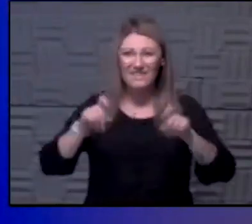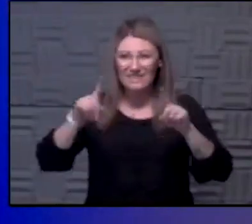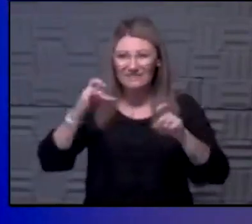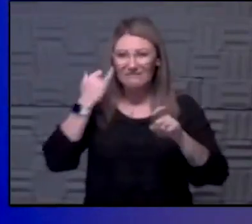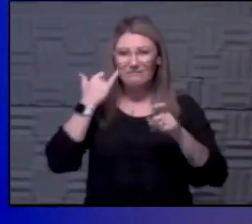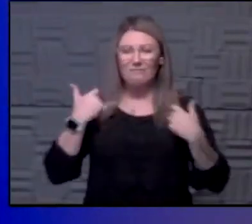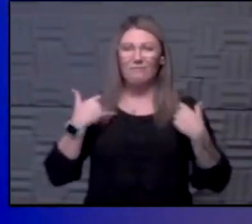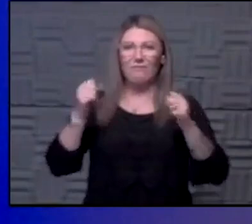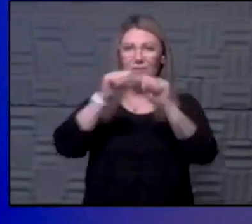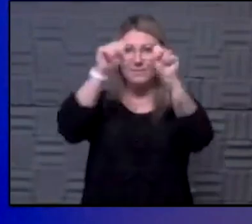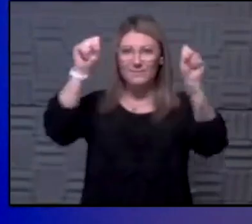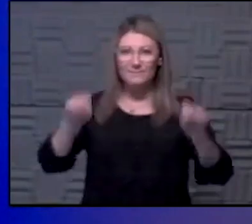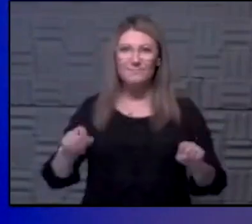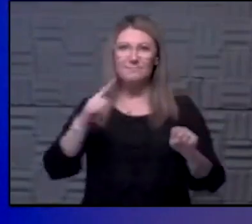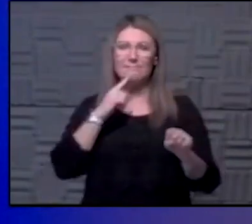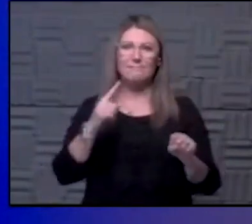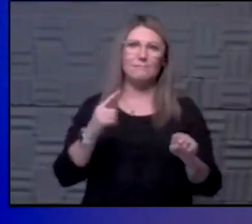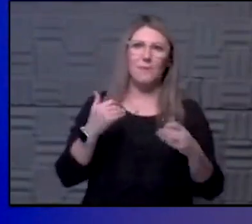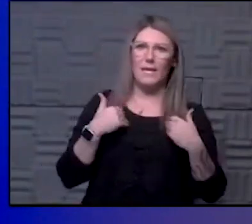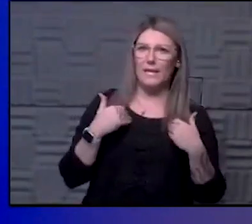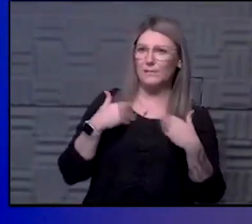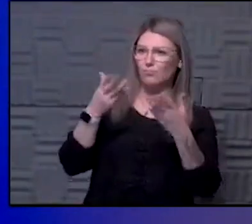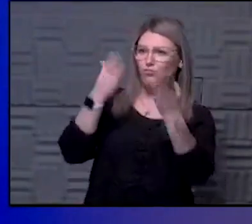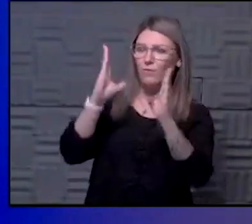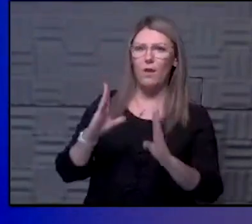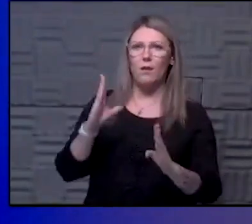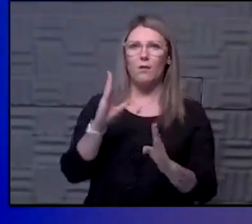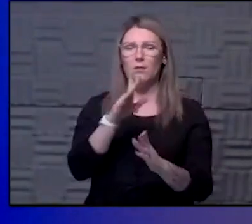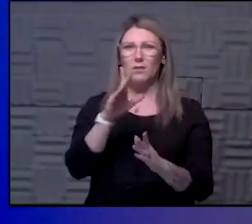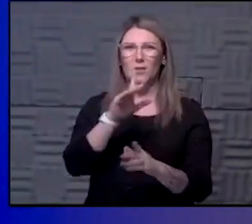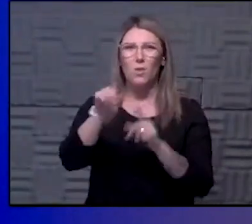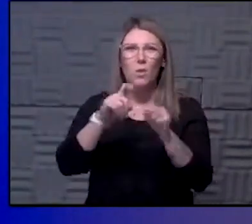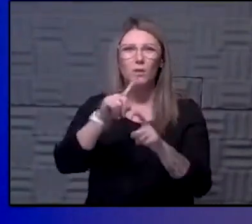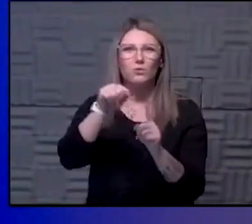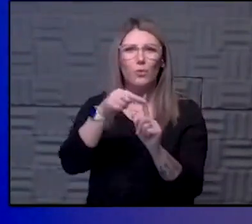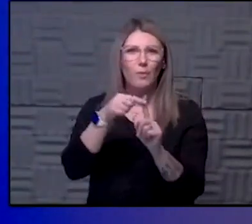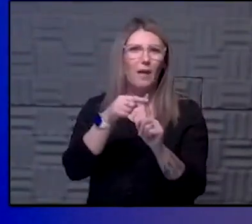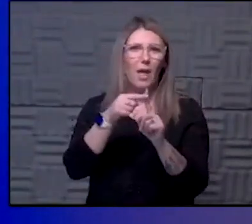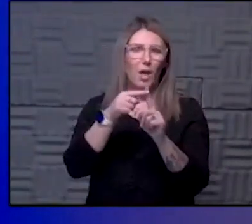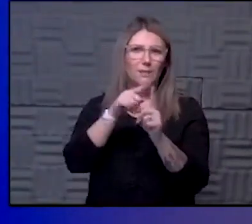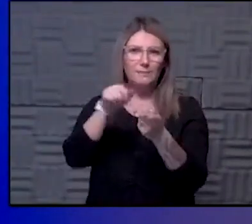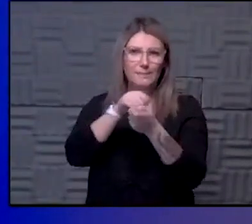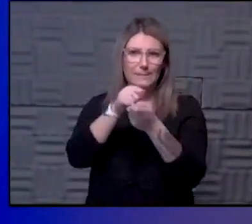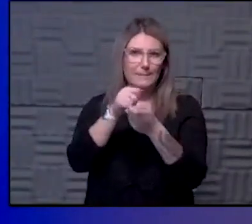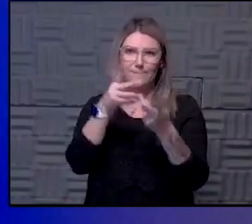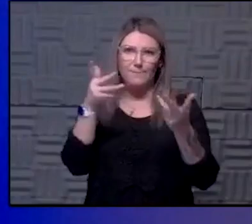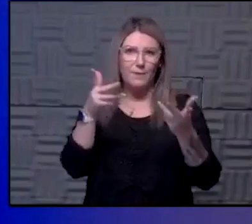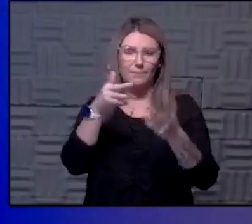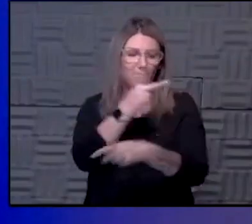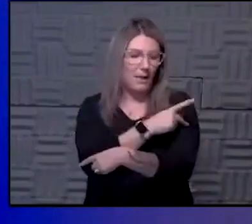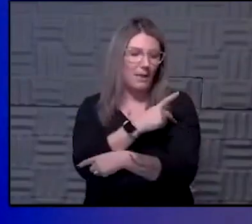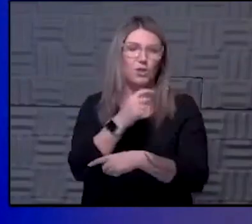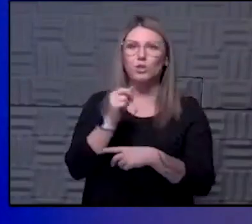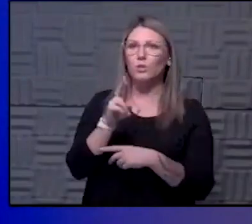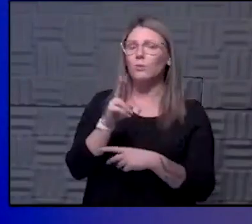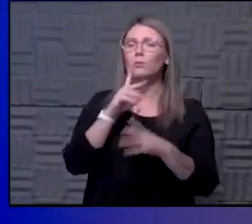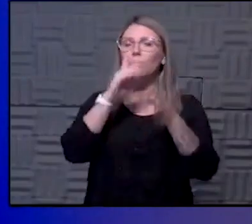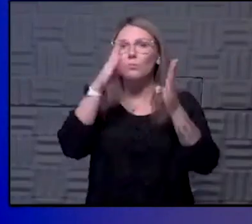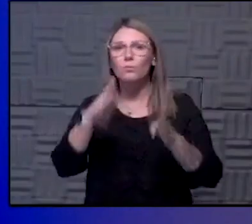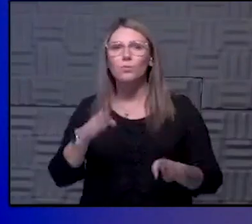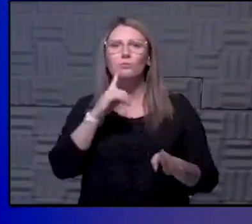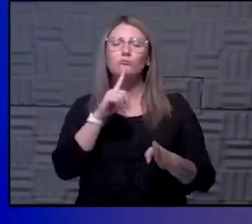health system or provider has a specific question about a certain patient or an isolate that can be sent in. They are doing just